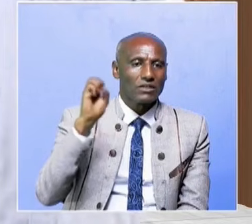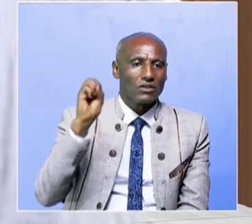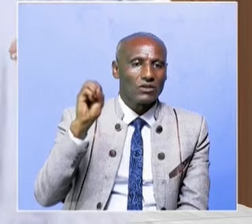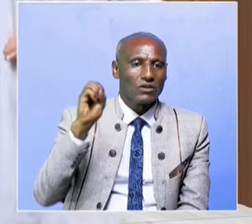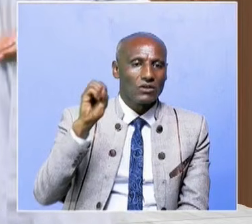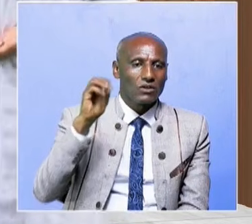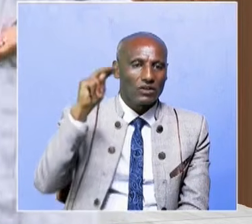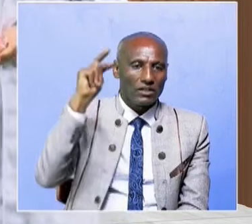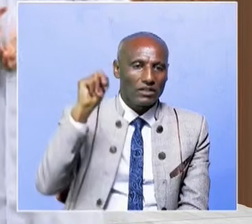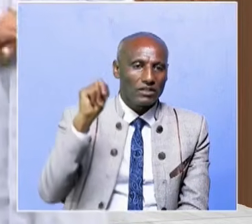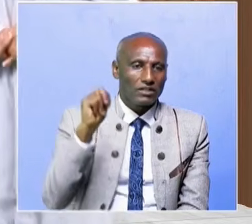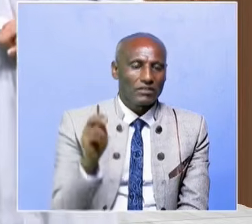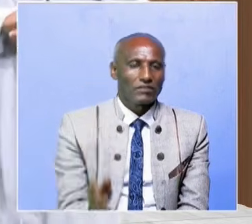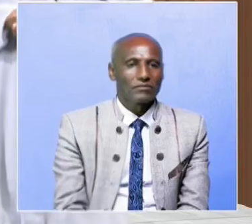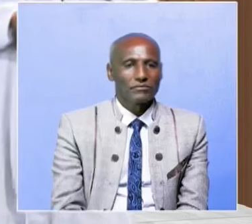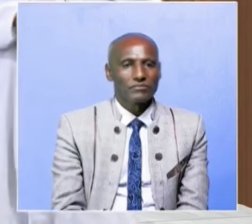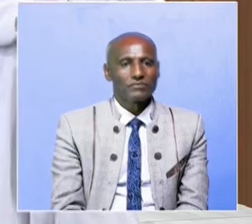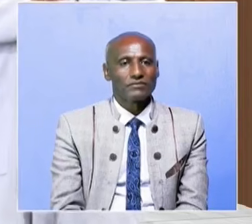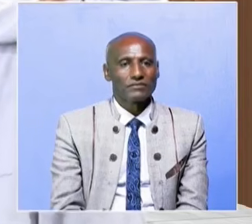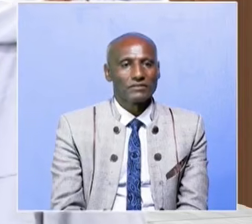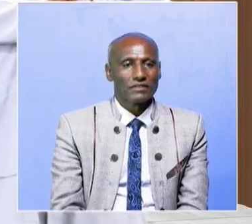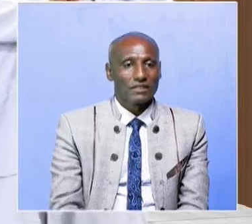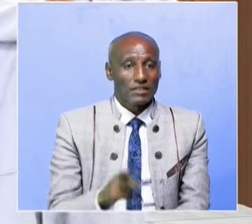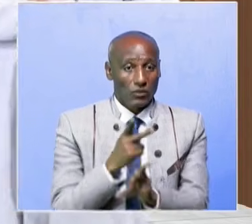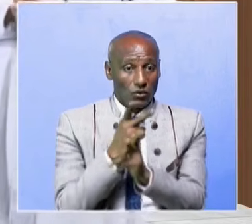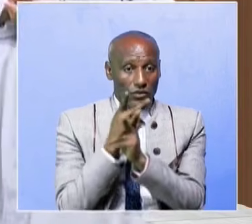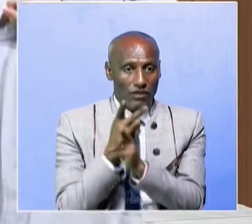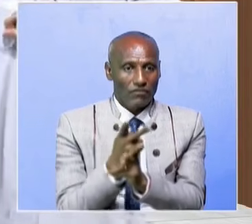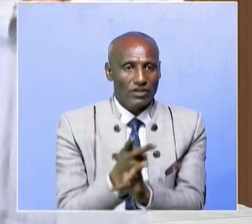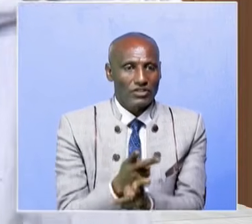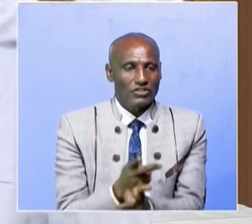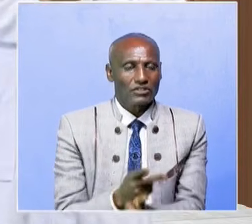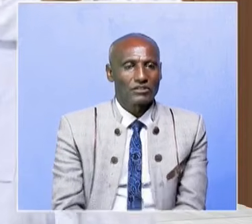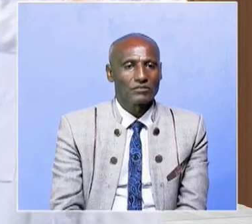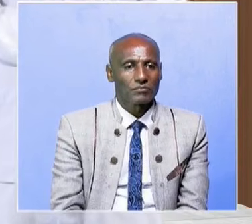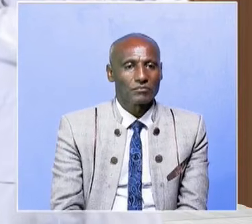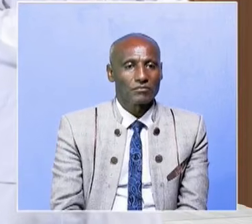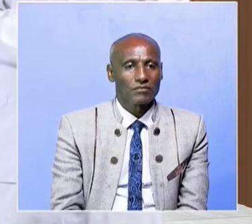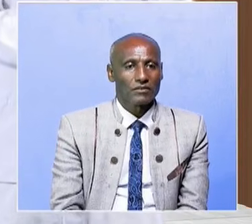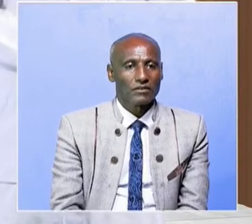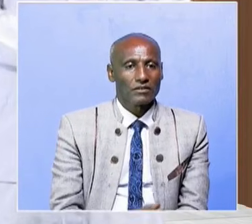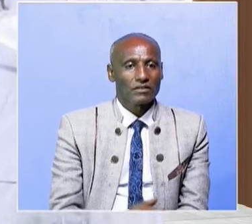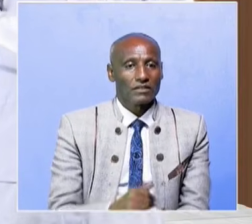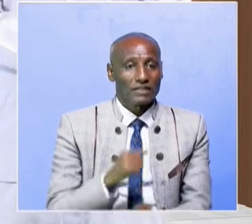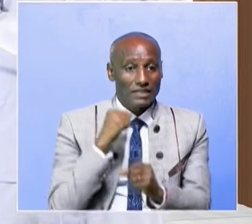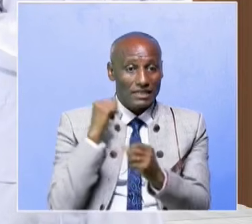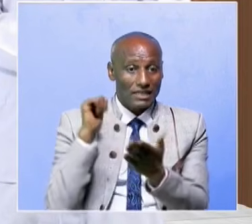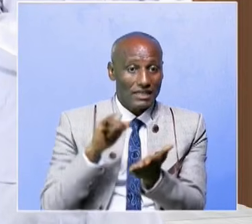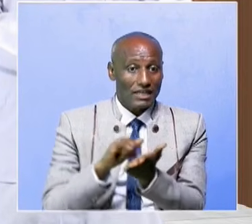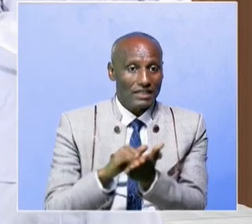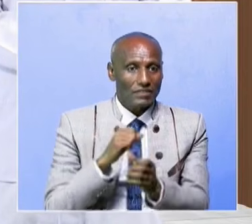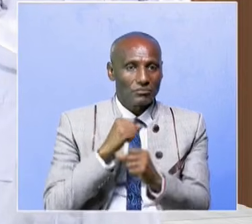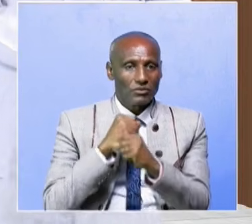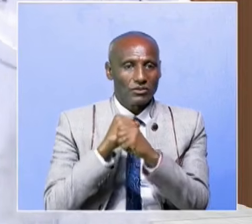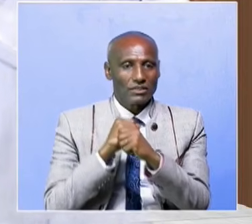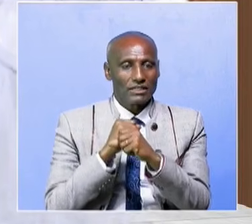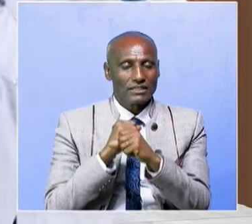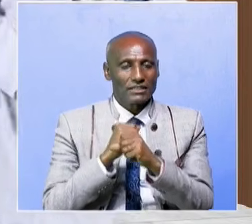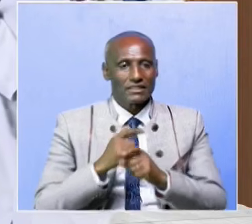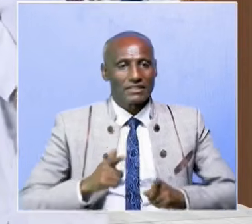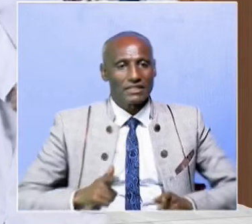So conservations, remember this for next time, are places that protect the